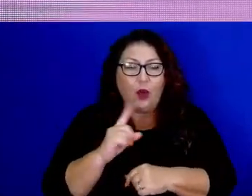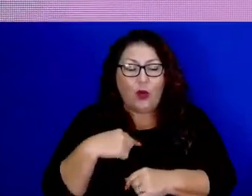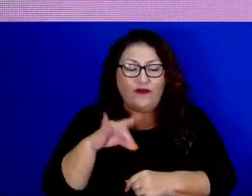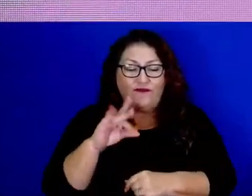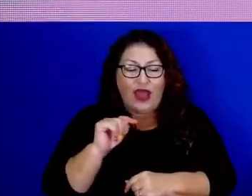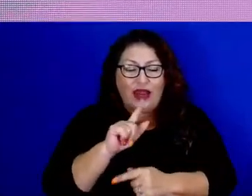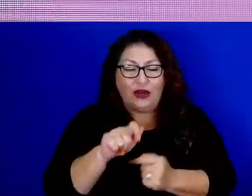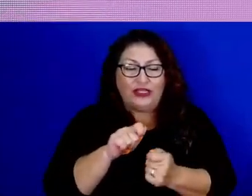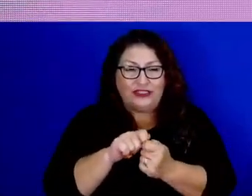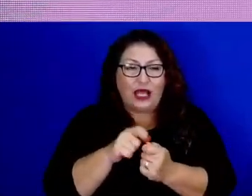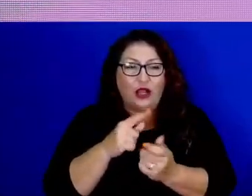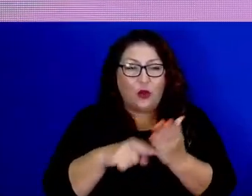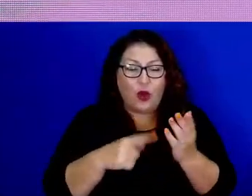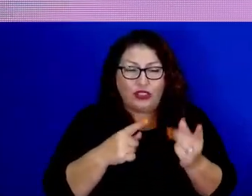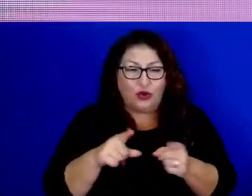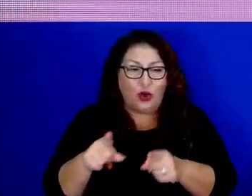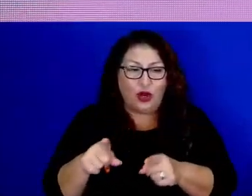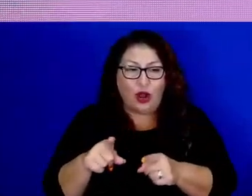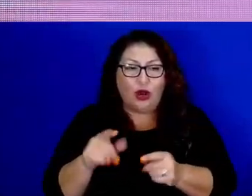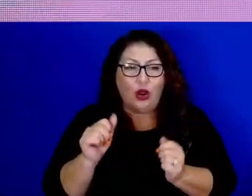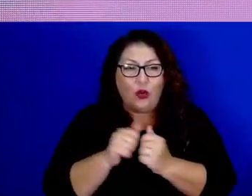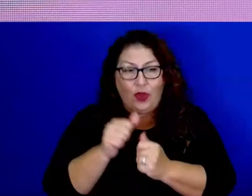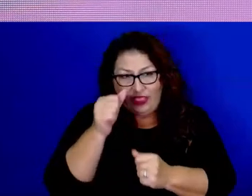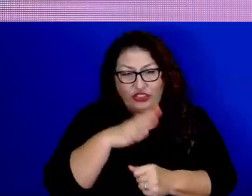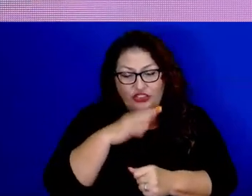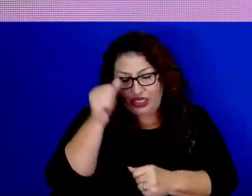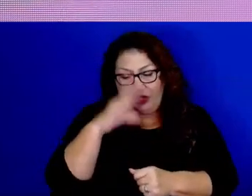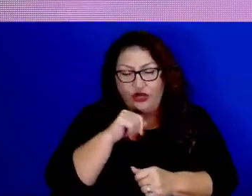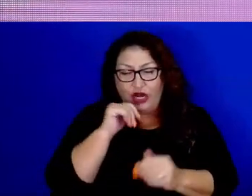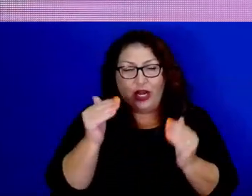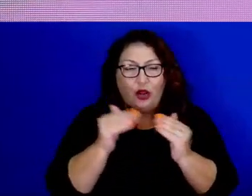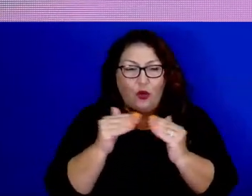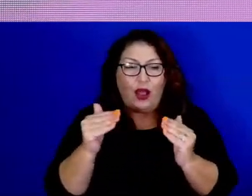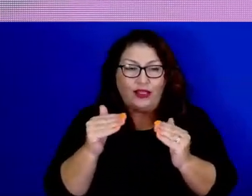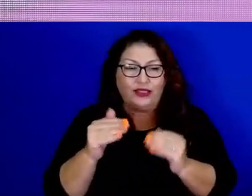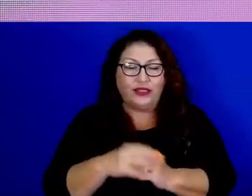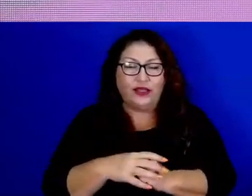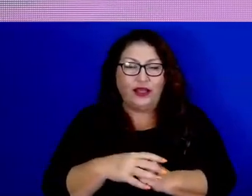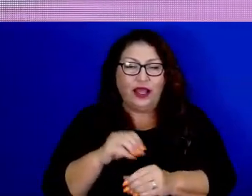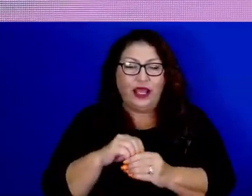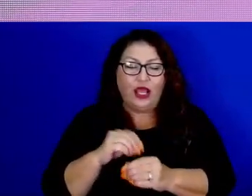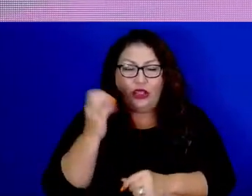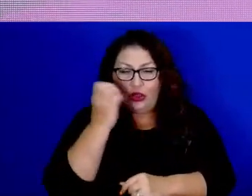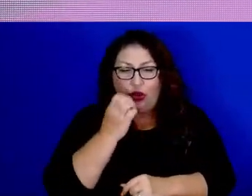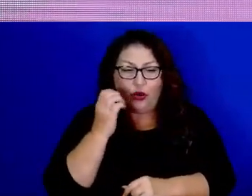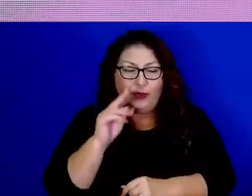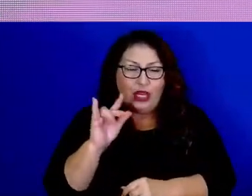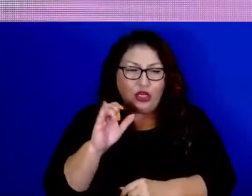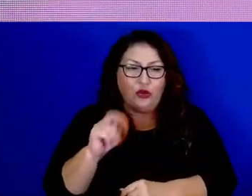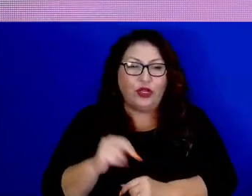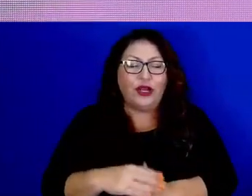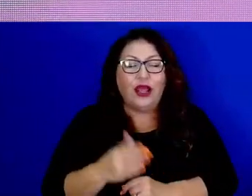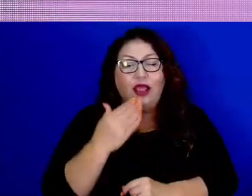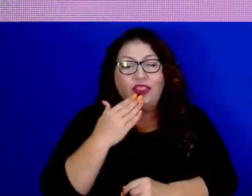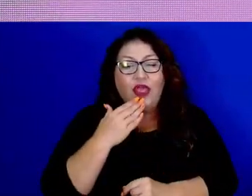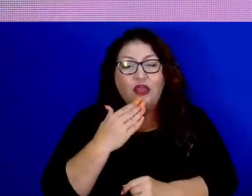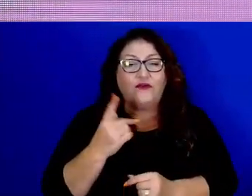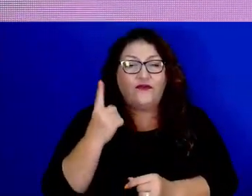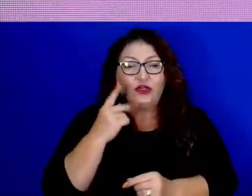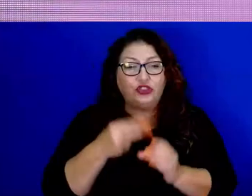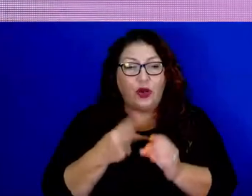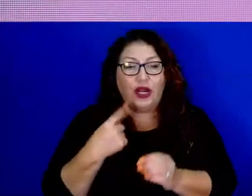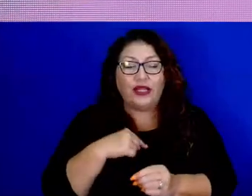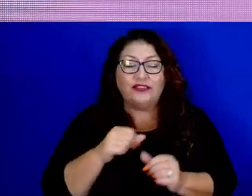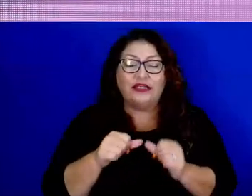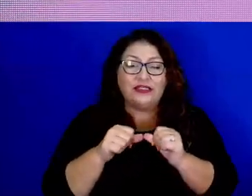going on with gender inequality, equality in the European Union. Thanks for being with us. Continue the conversation